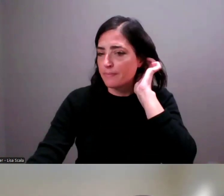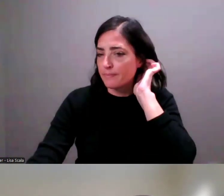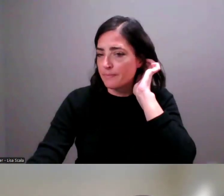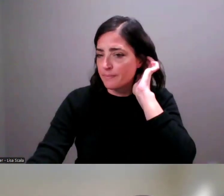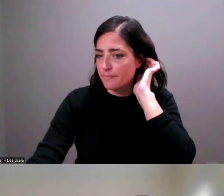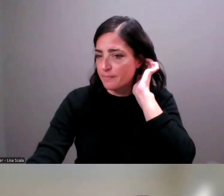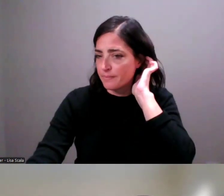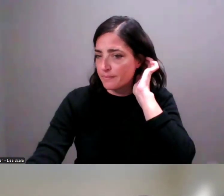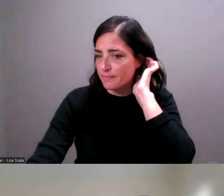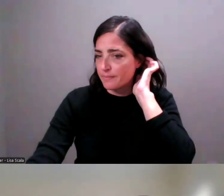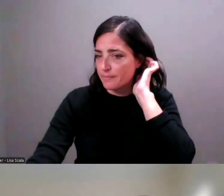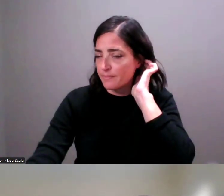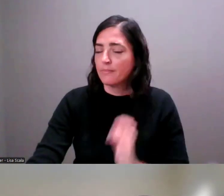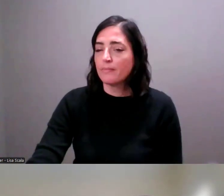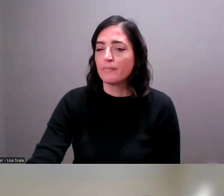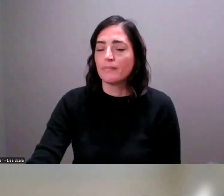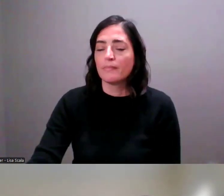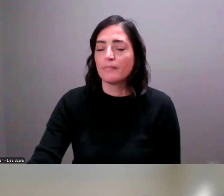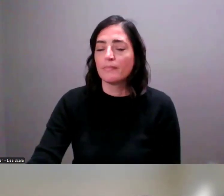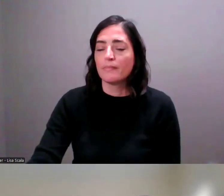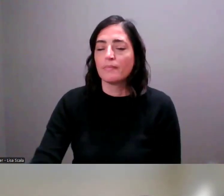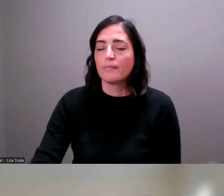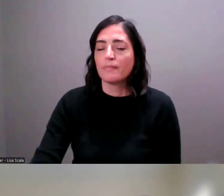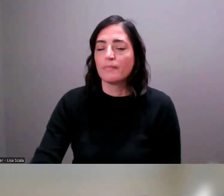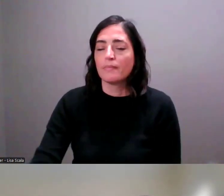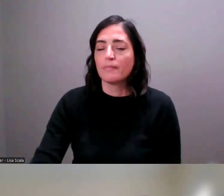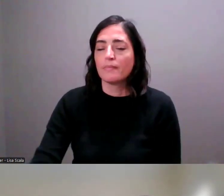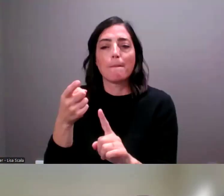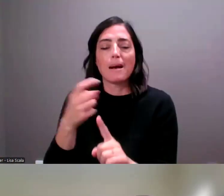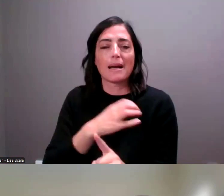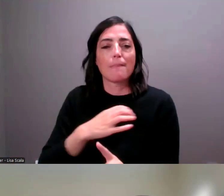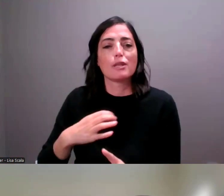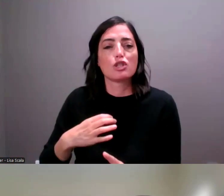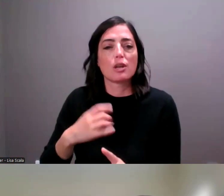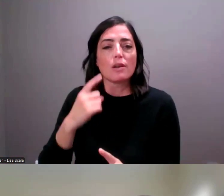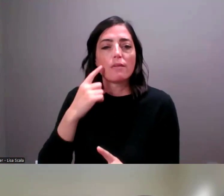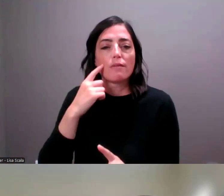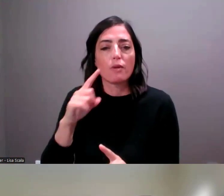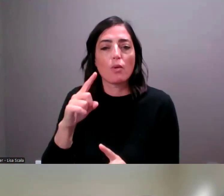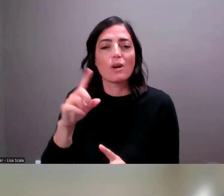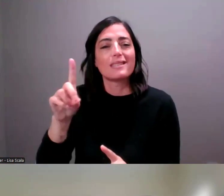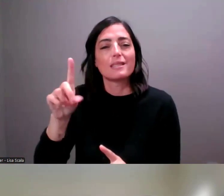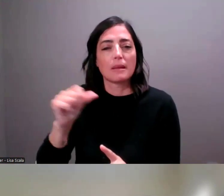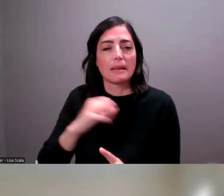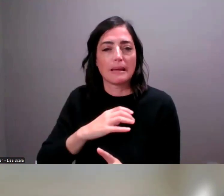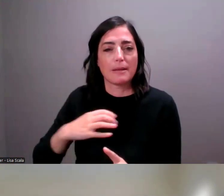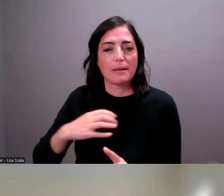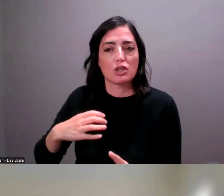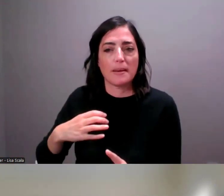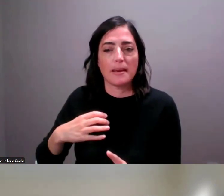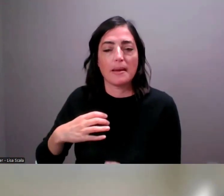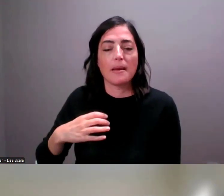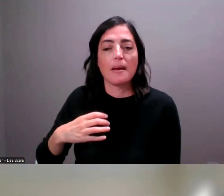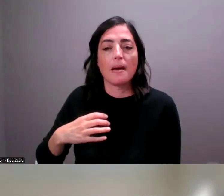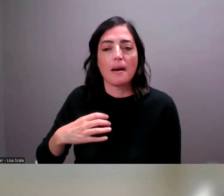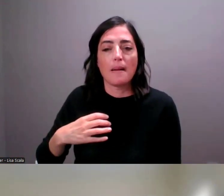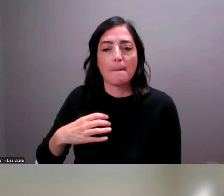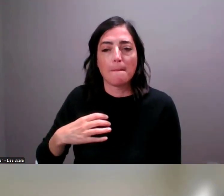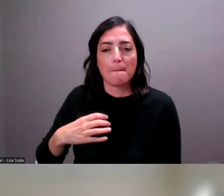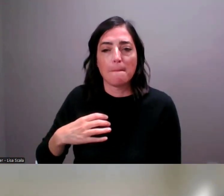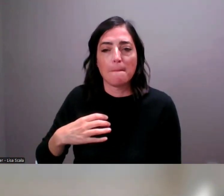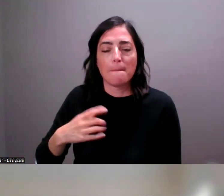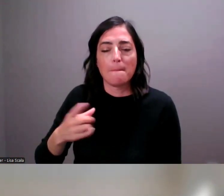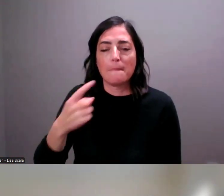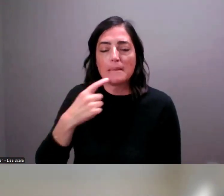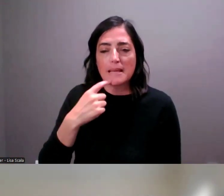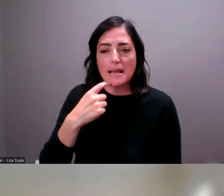asking from someone that is on a commission of on disability. And